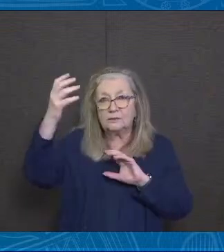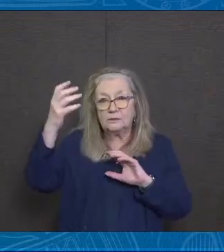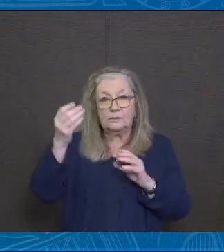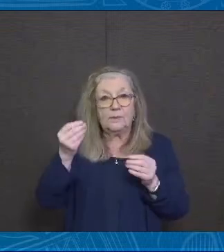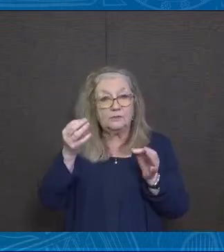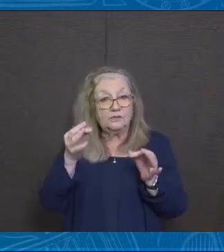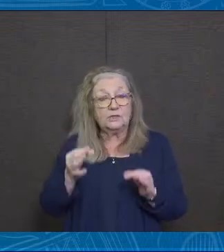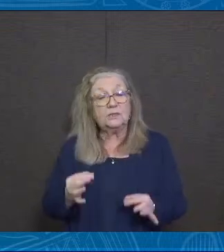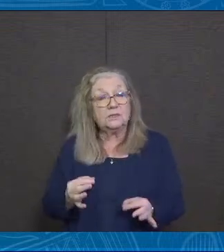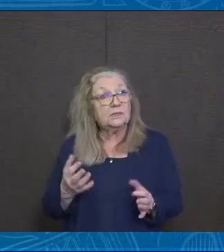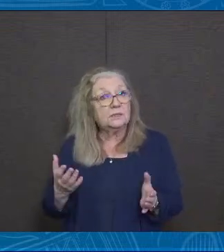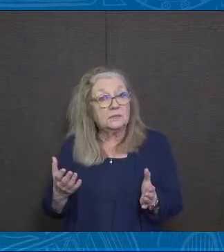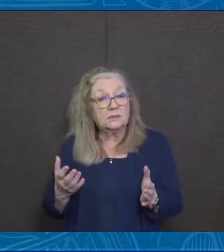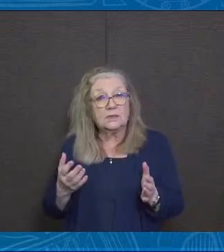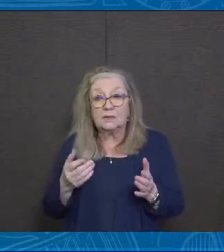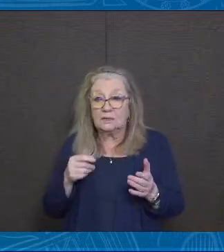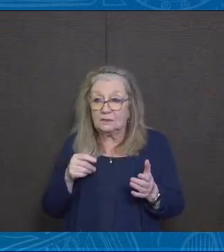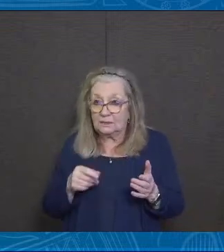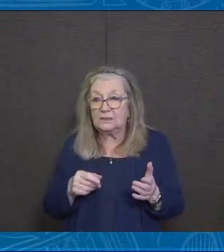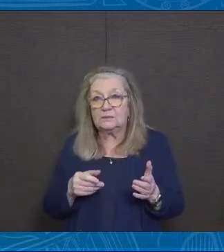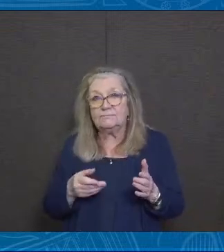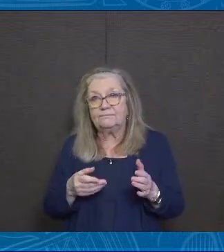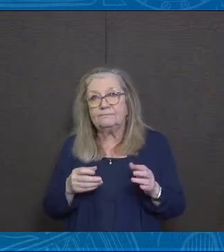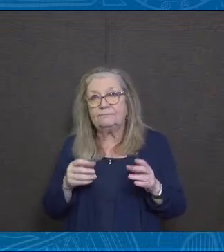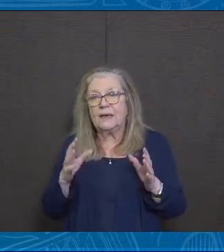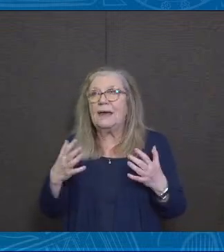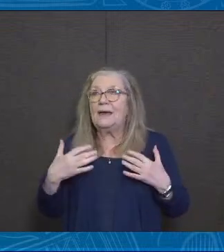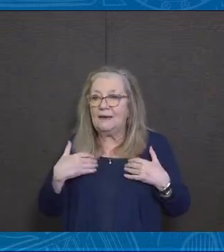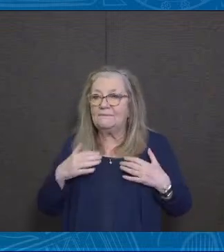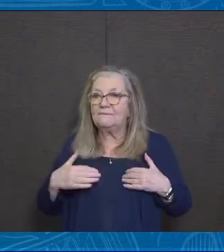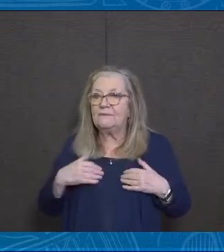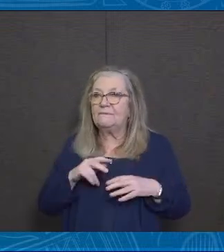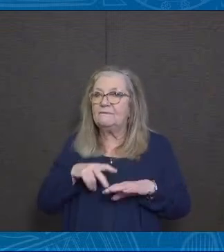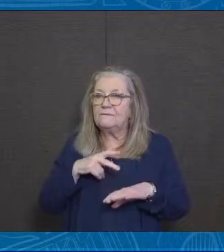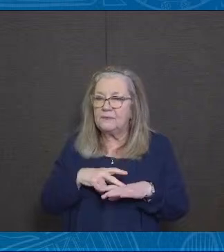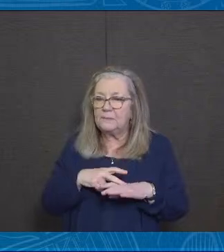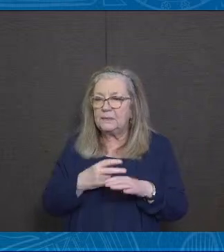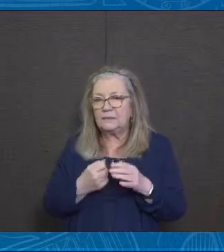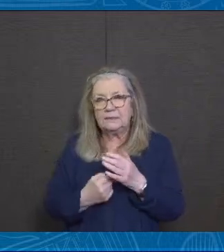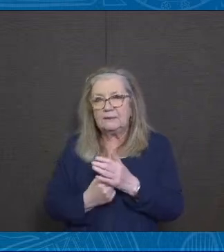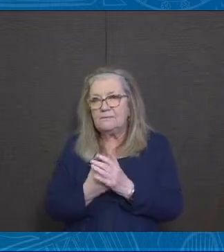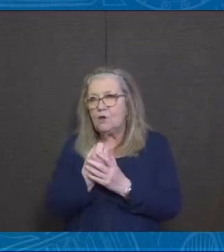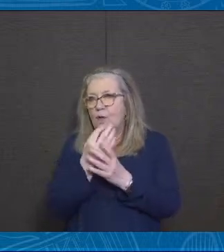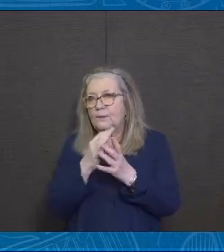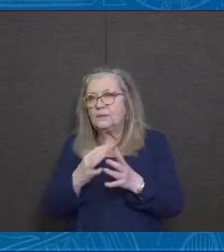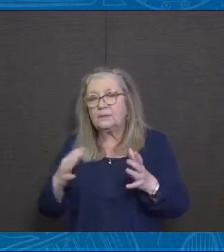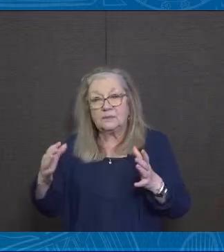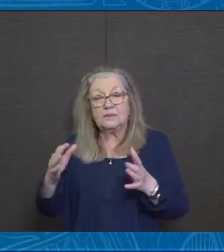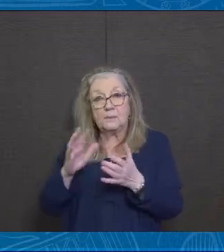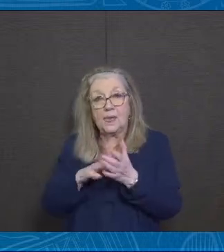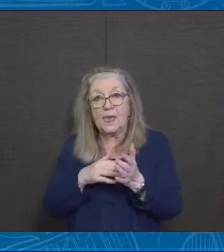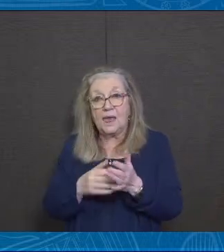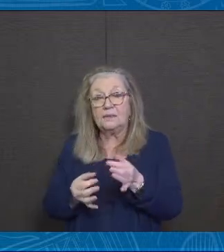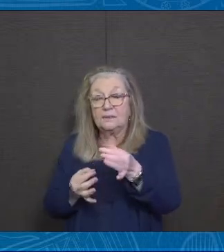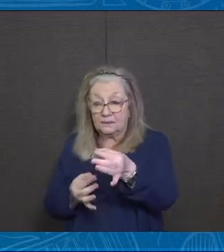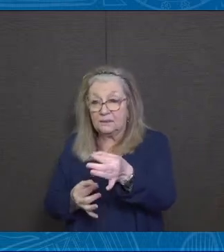is provided for under our Philippine Development Plan as well. It's Chapter 15 of our Philippine Development